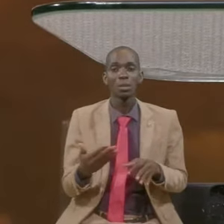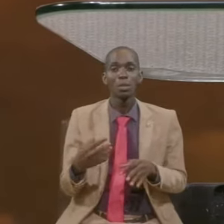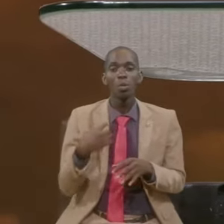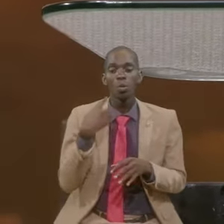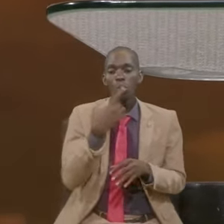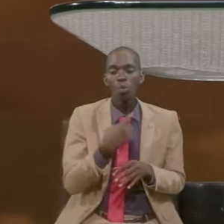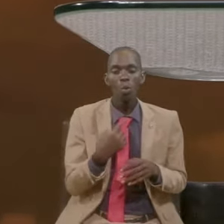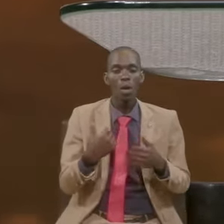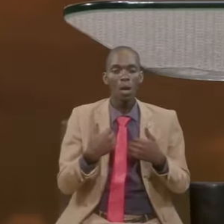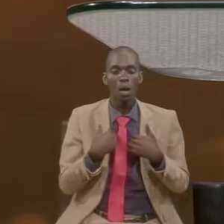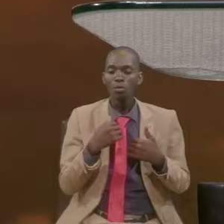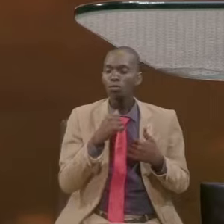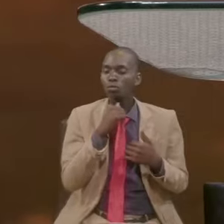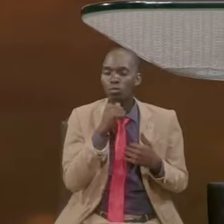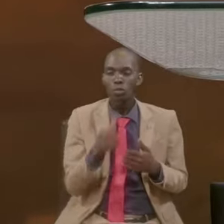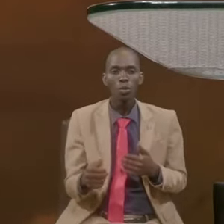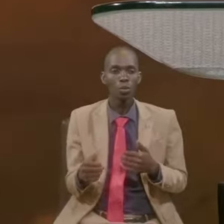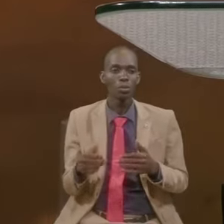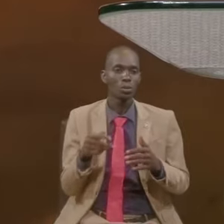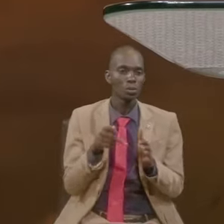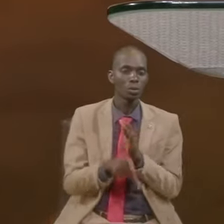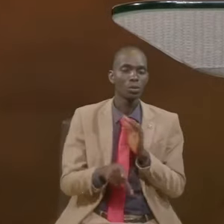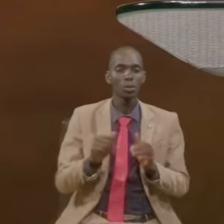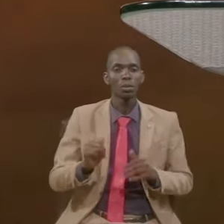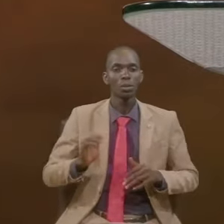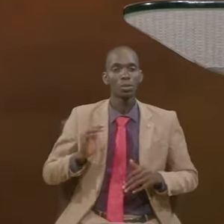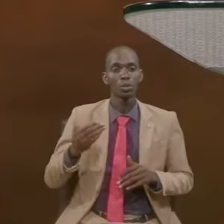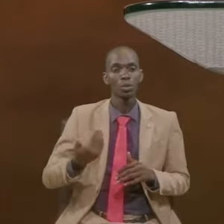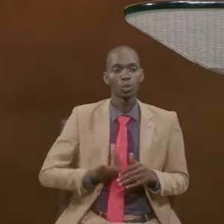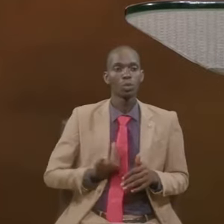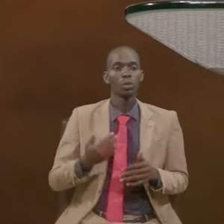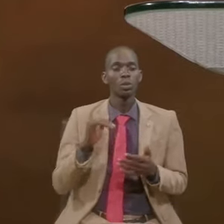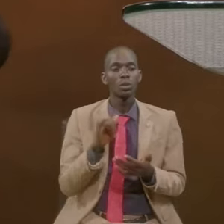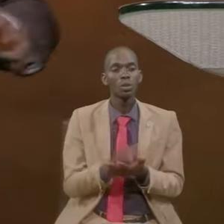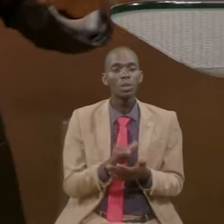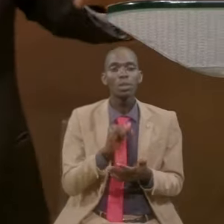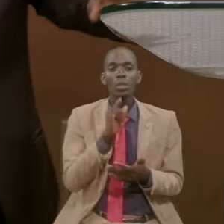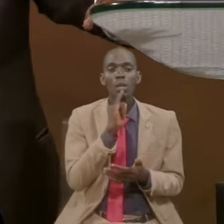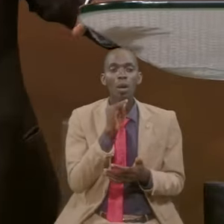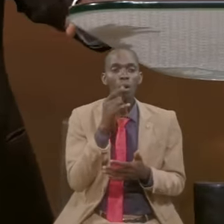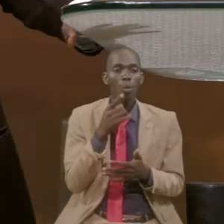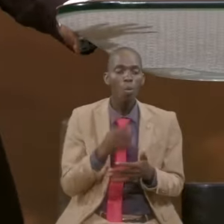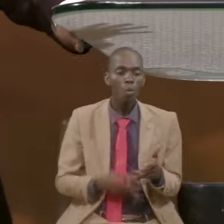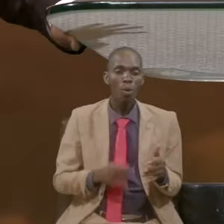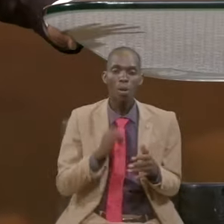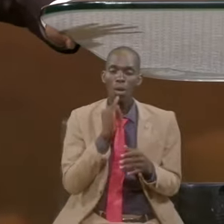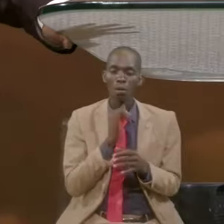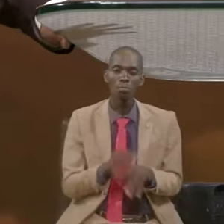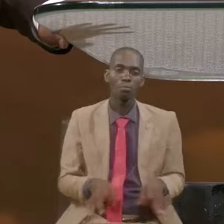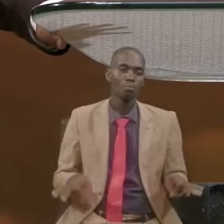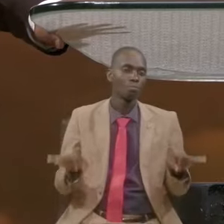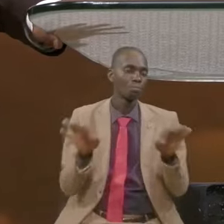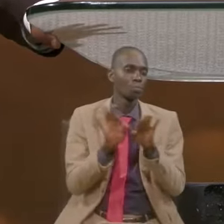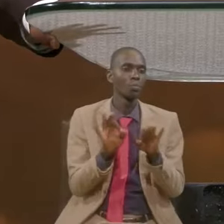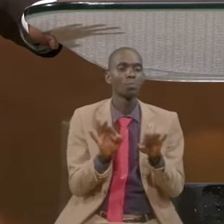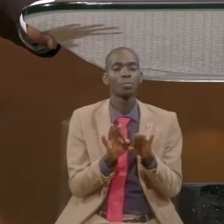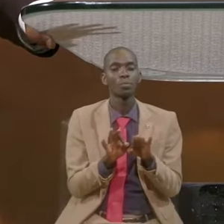his soul unto vanity. That is what matters.